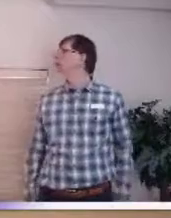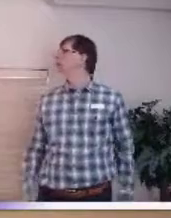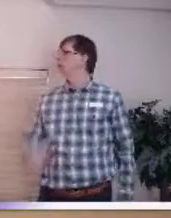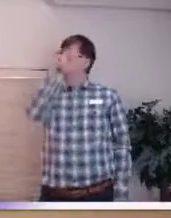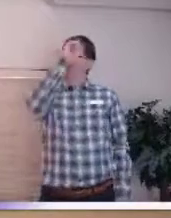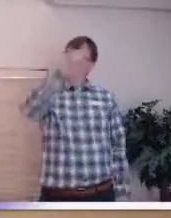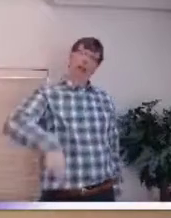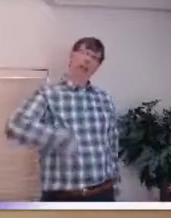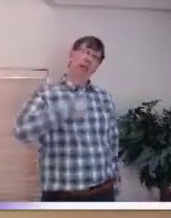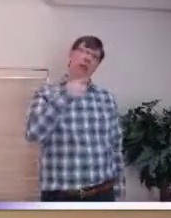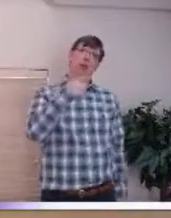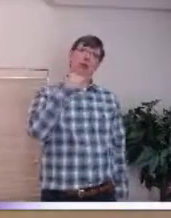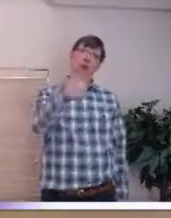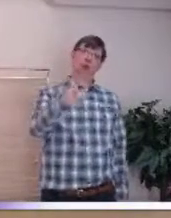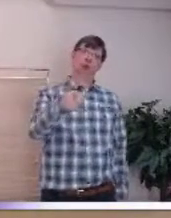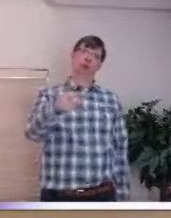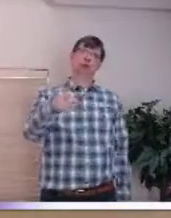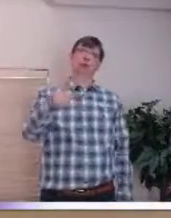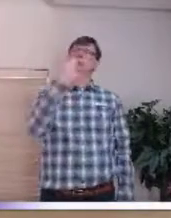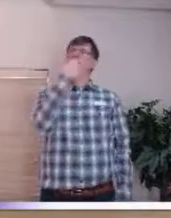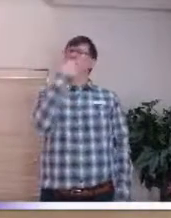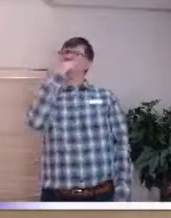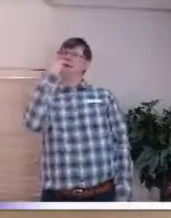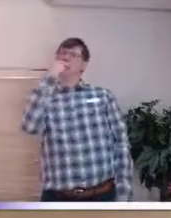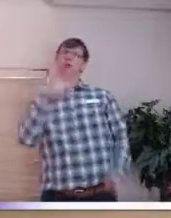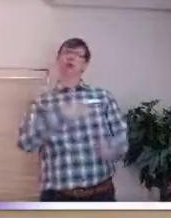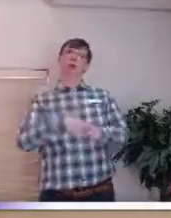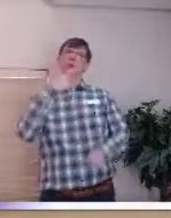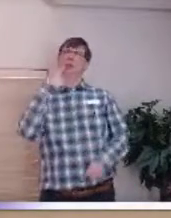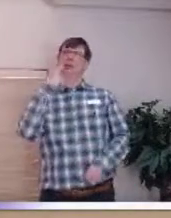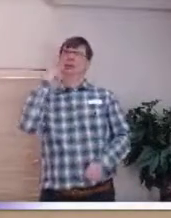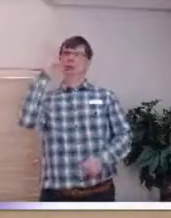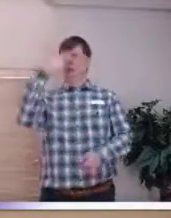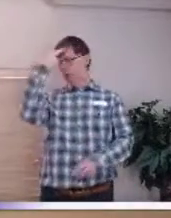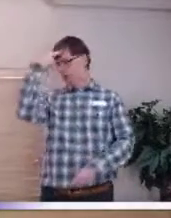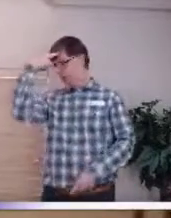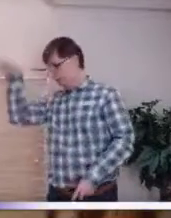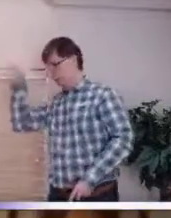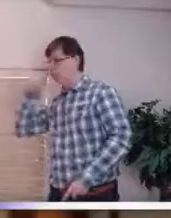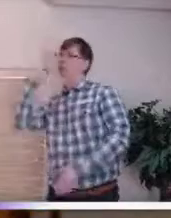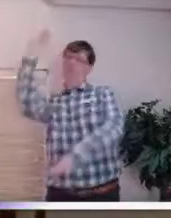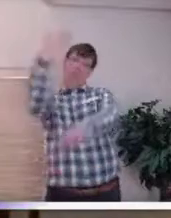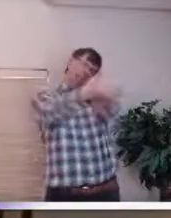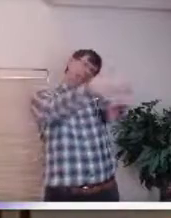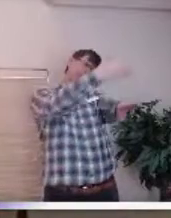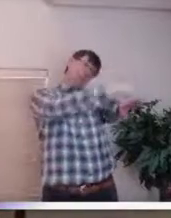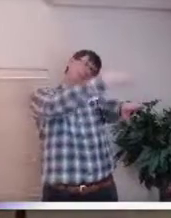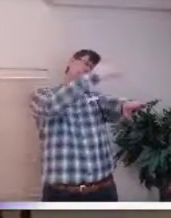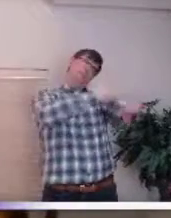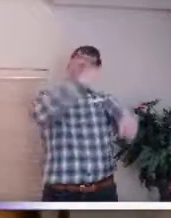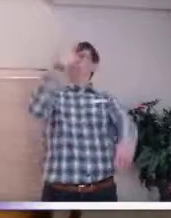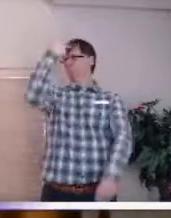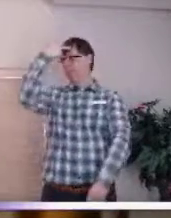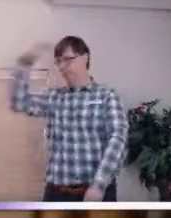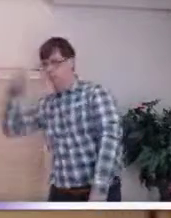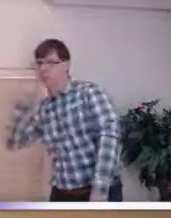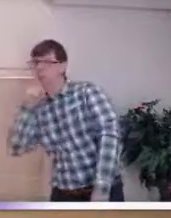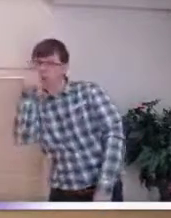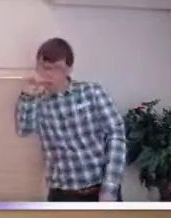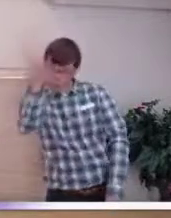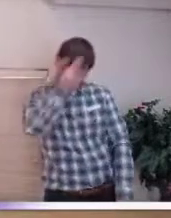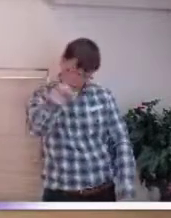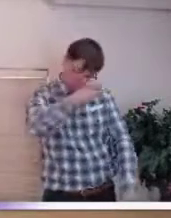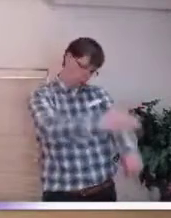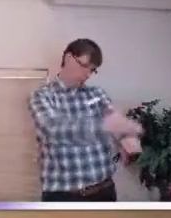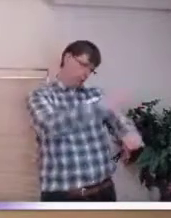How you brush your teeth, this is part of what the first step is called observing your patterns. Observing your patterns. As